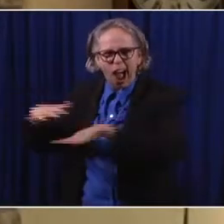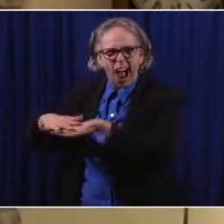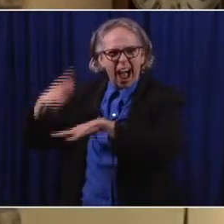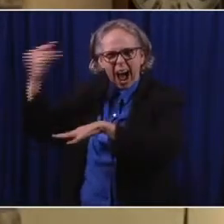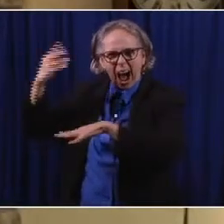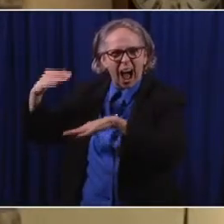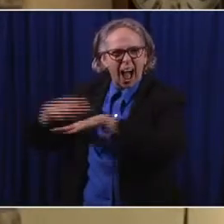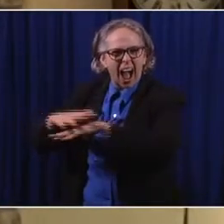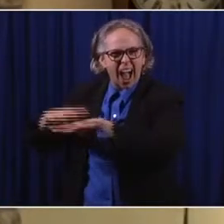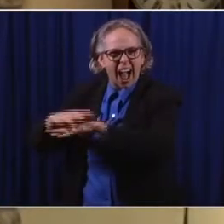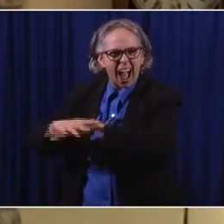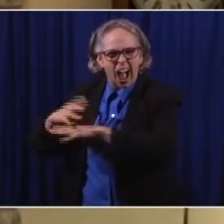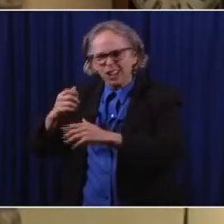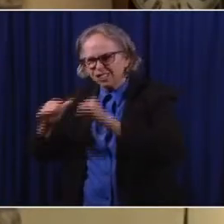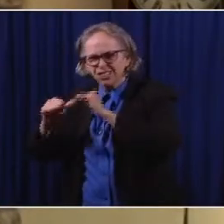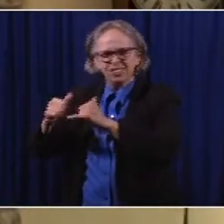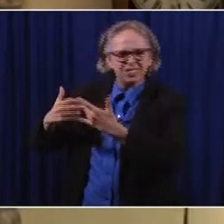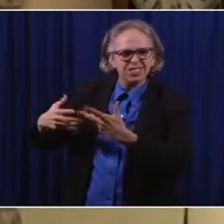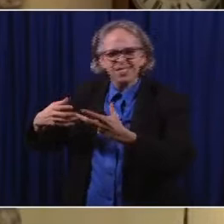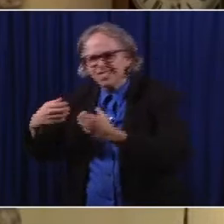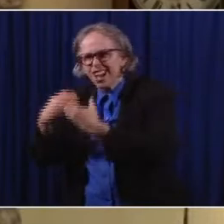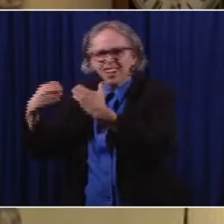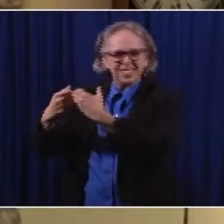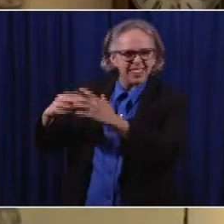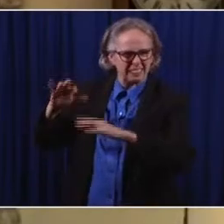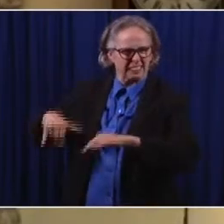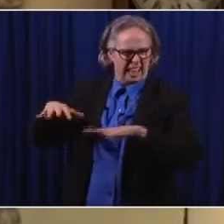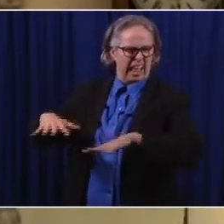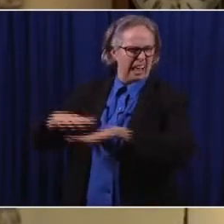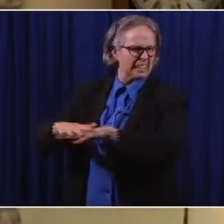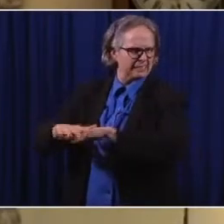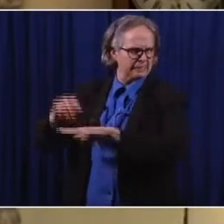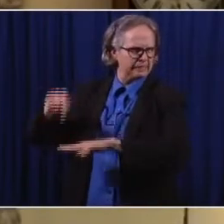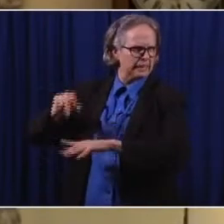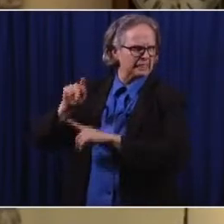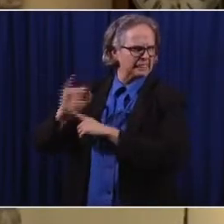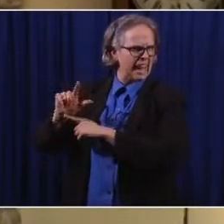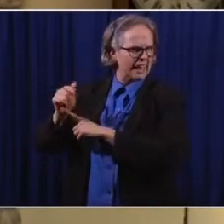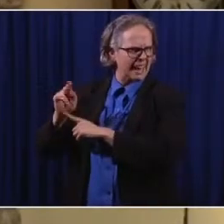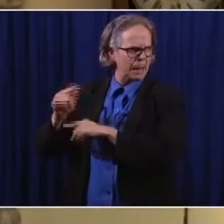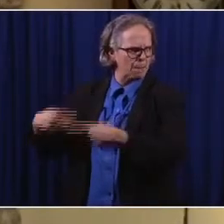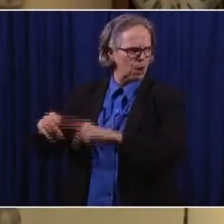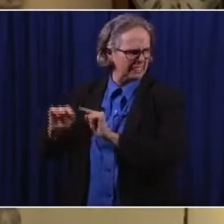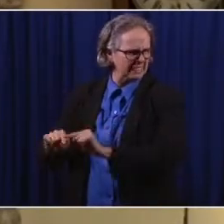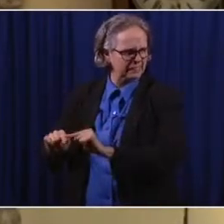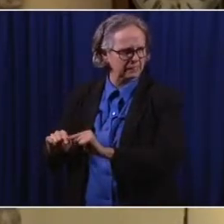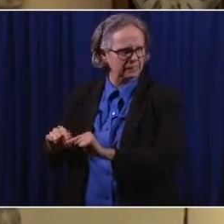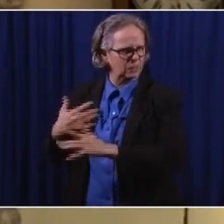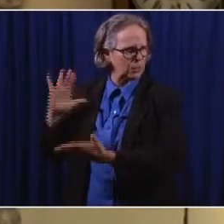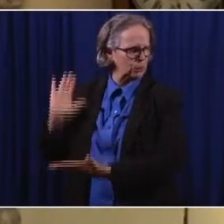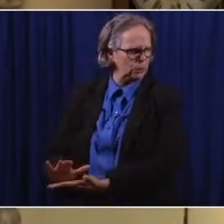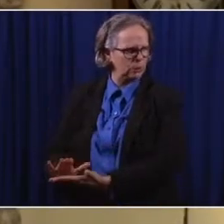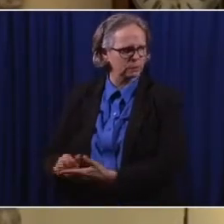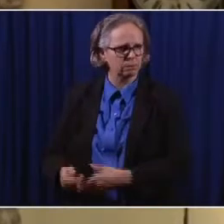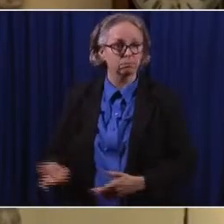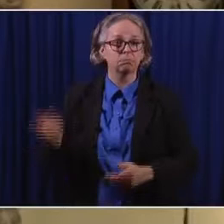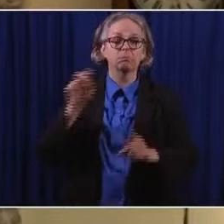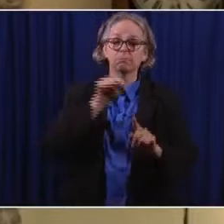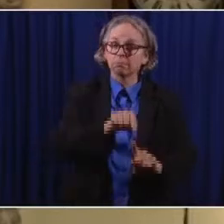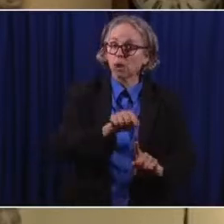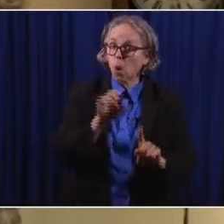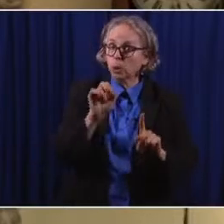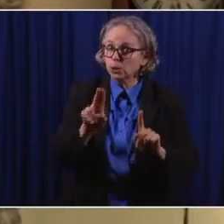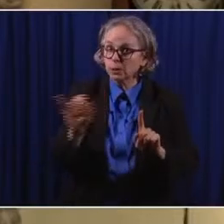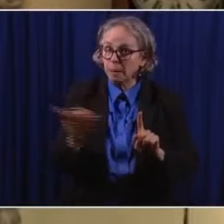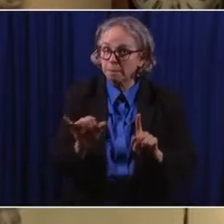tailgating. But you know, this is a time when we're kind of shifting things off. We're making a